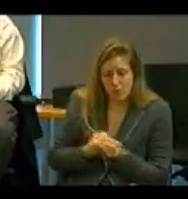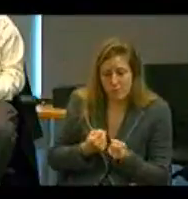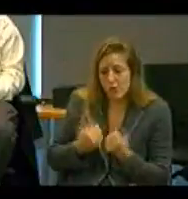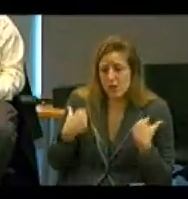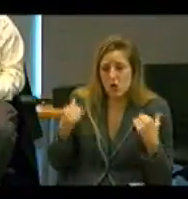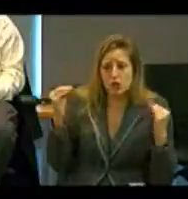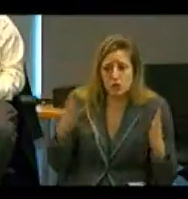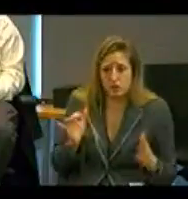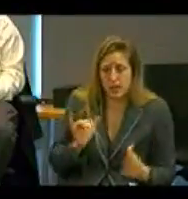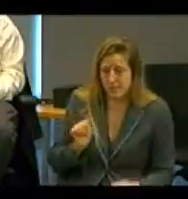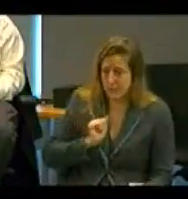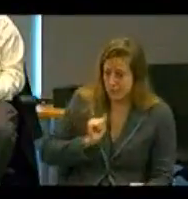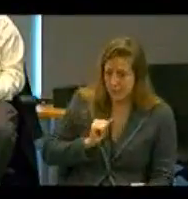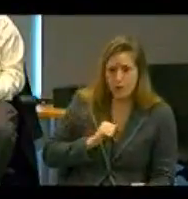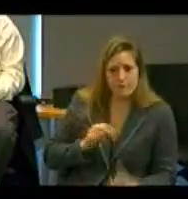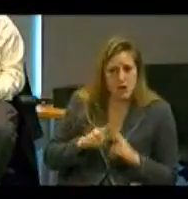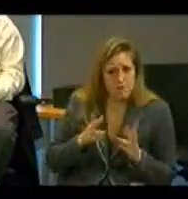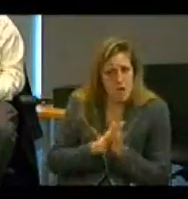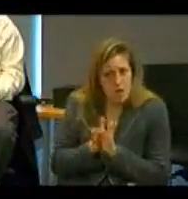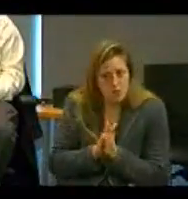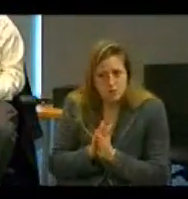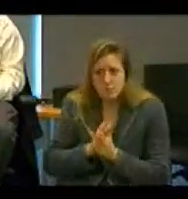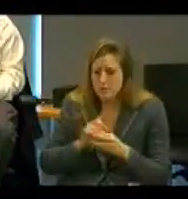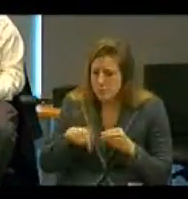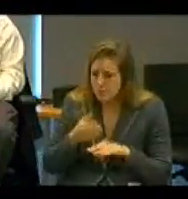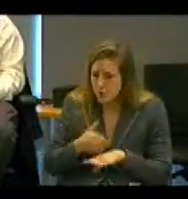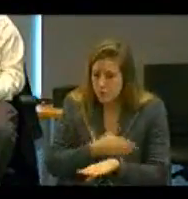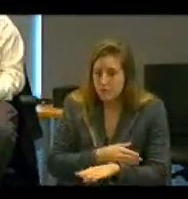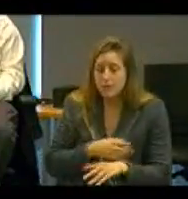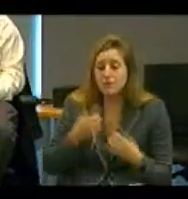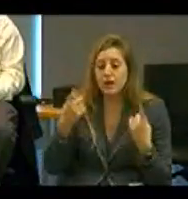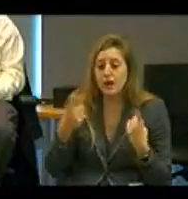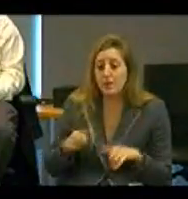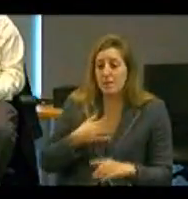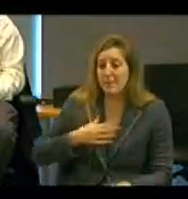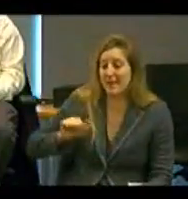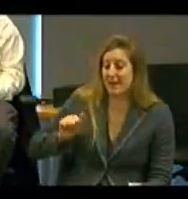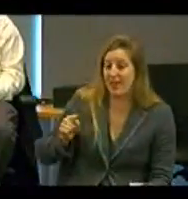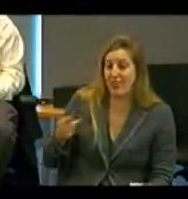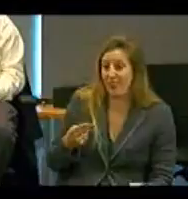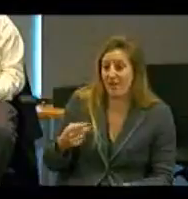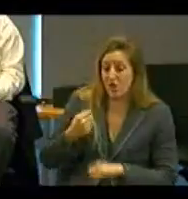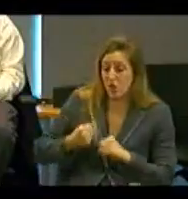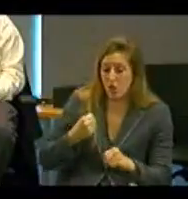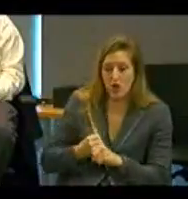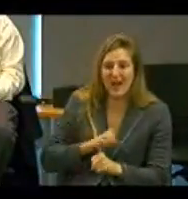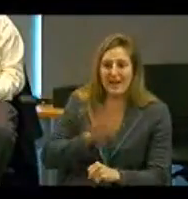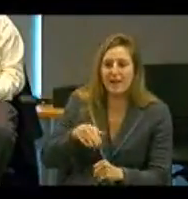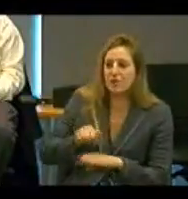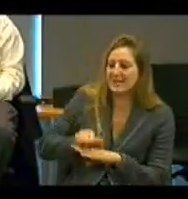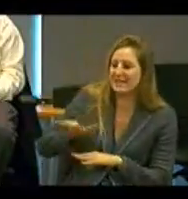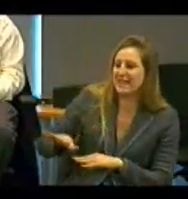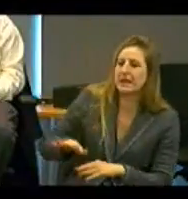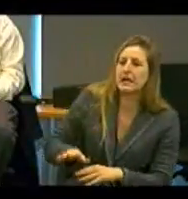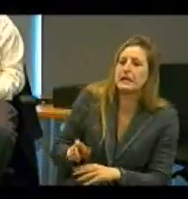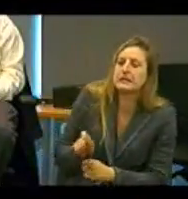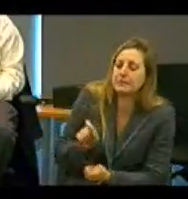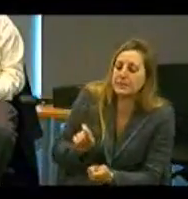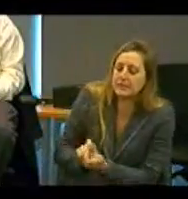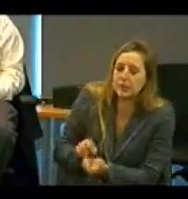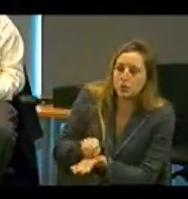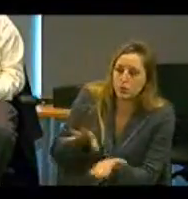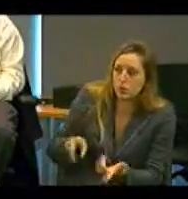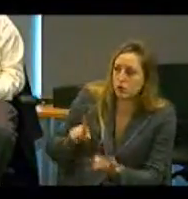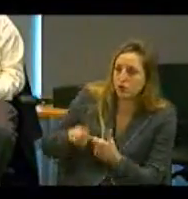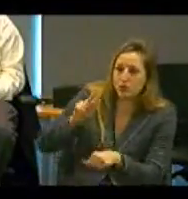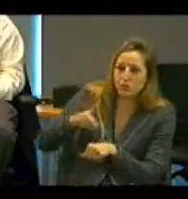to improving our practice. And by my 10th year, I never sent a single student to the principal's office. I didn't need to, because I found